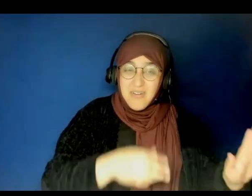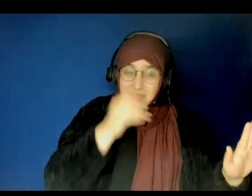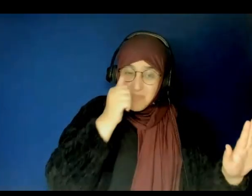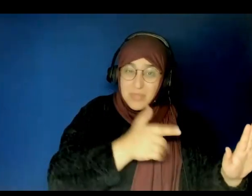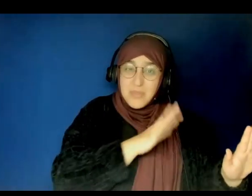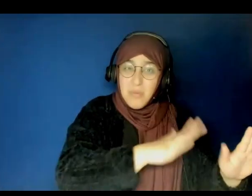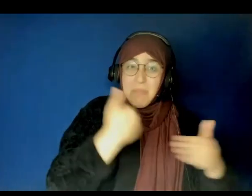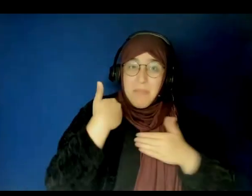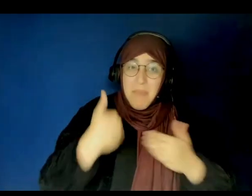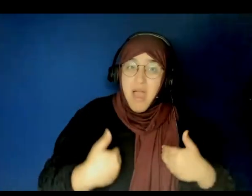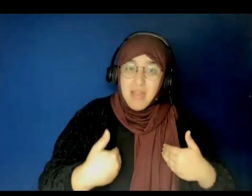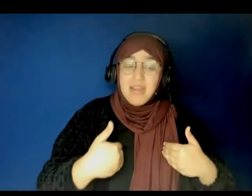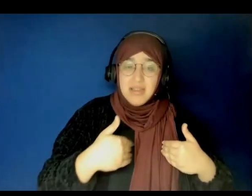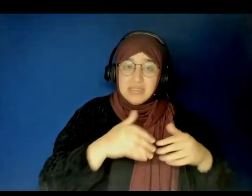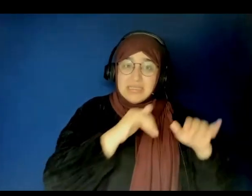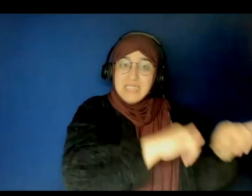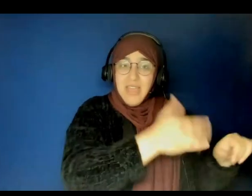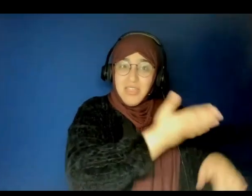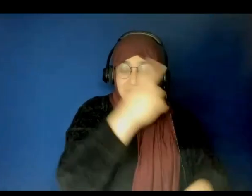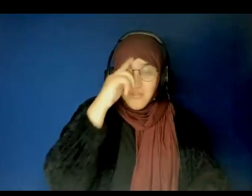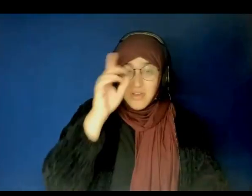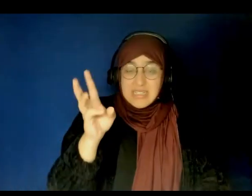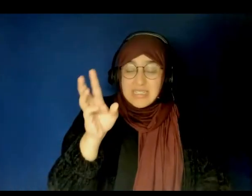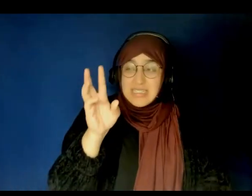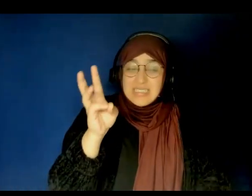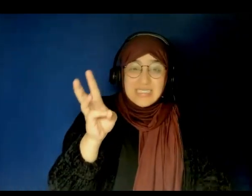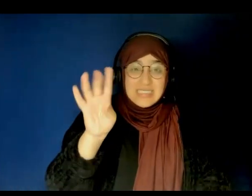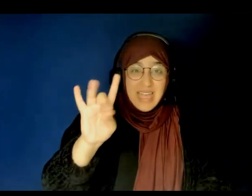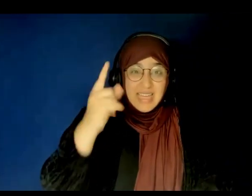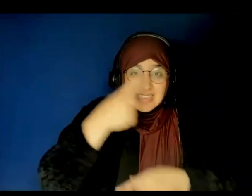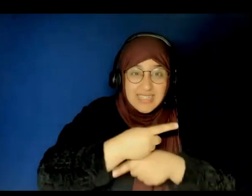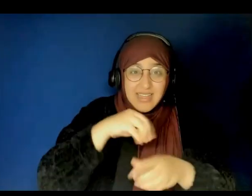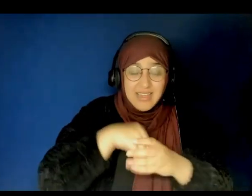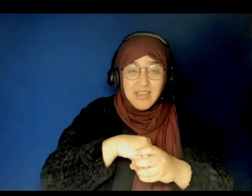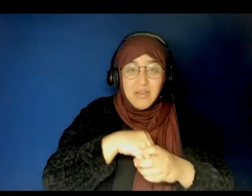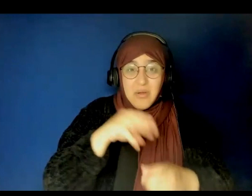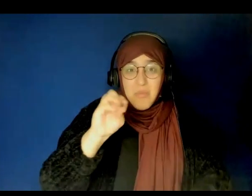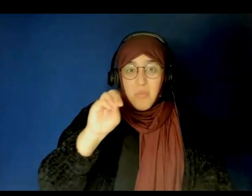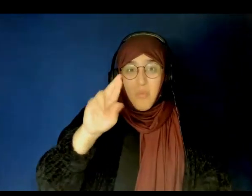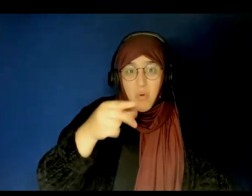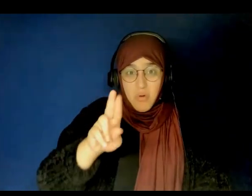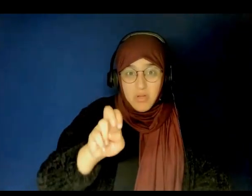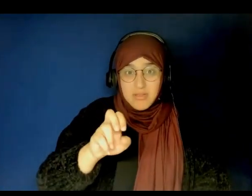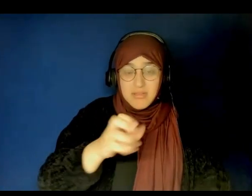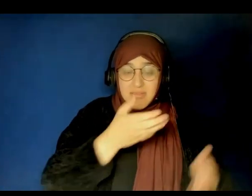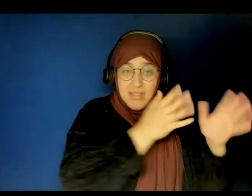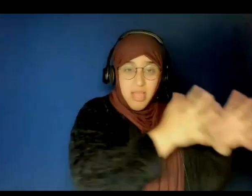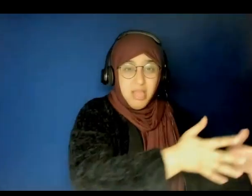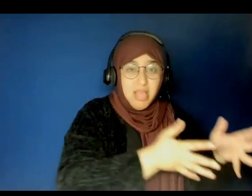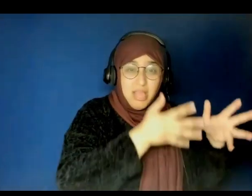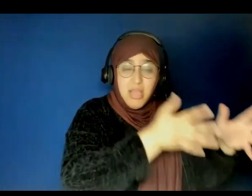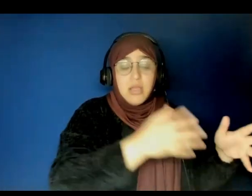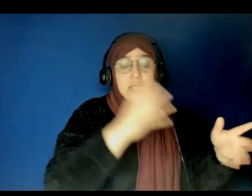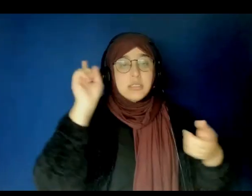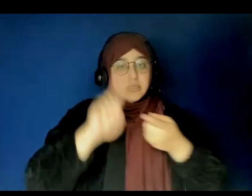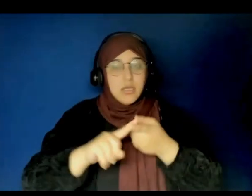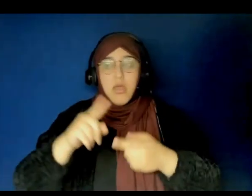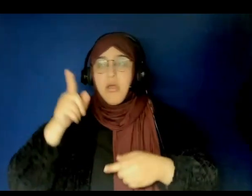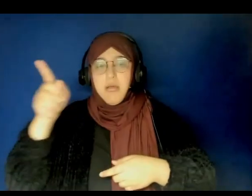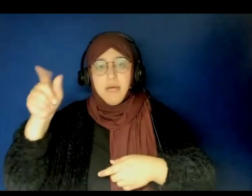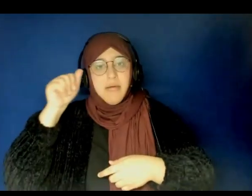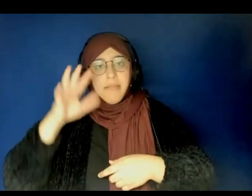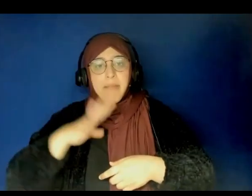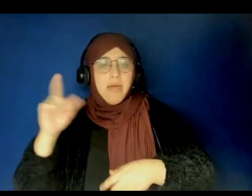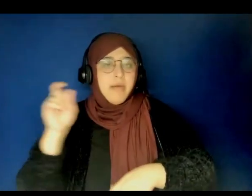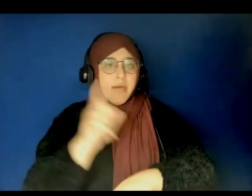morgue before one of the brothers came with lawyers to the city hall and basically said, I will sign any waiver and I